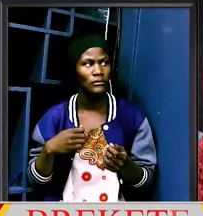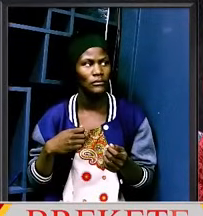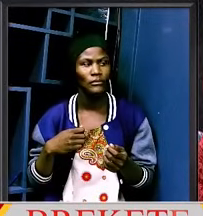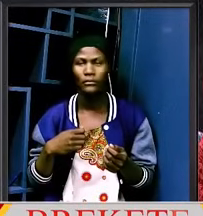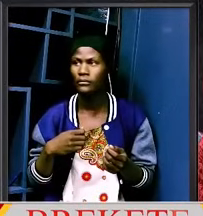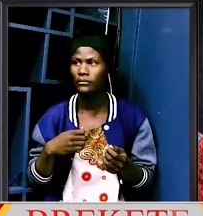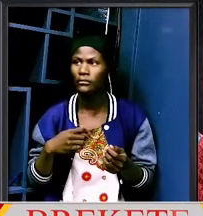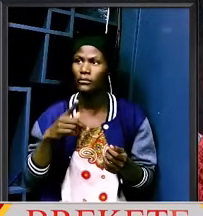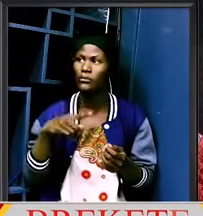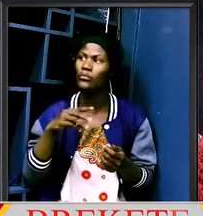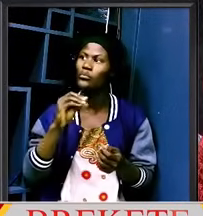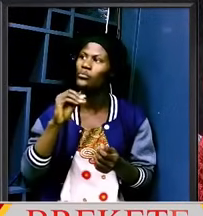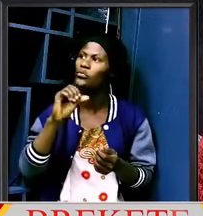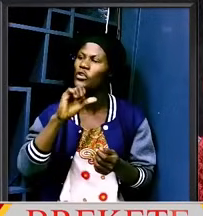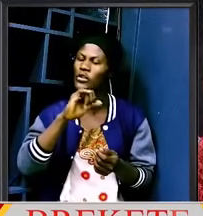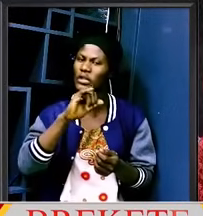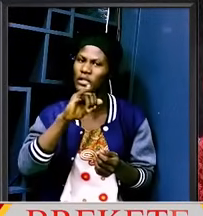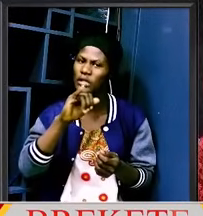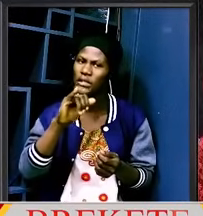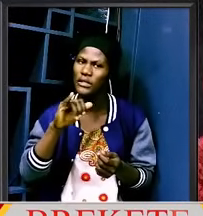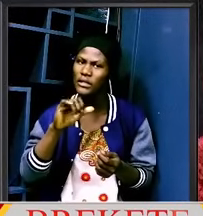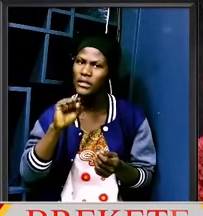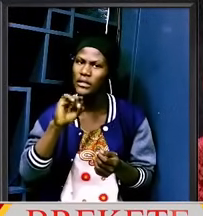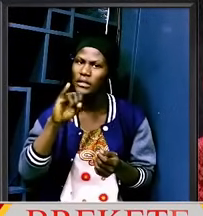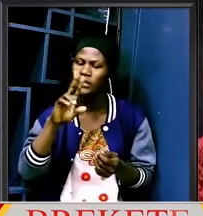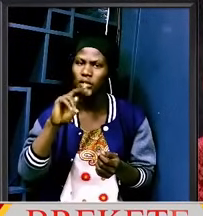inside. Anybody will drink, he die.